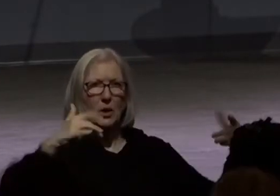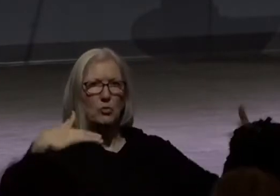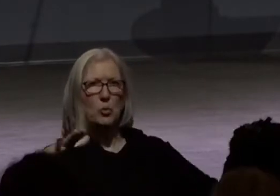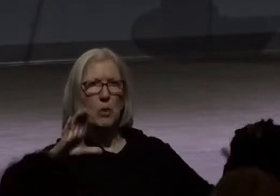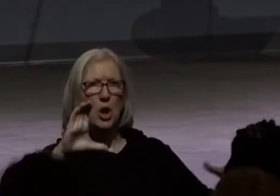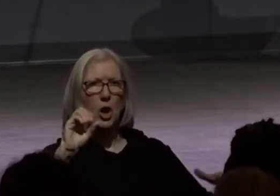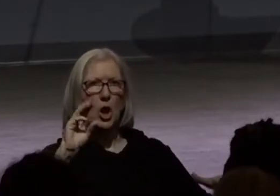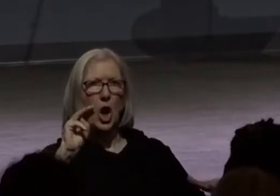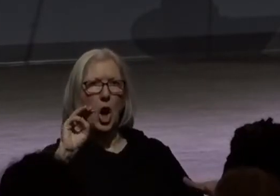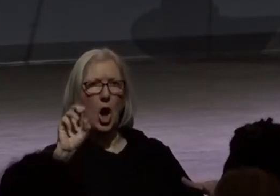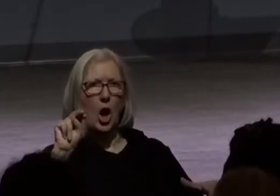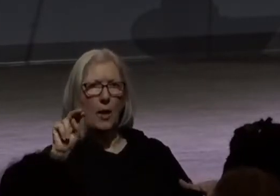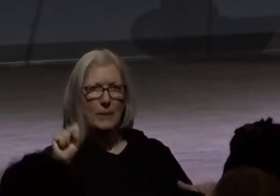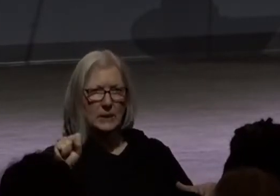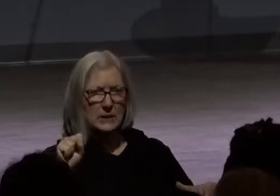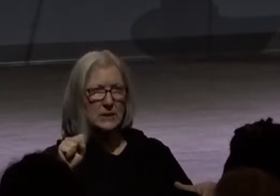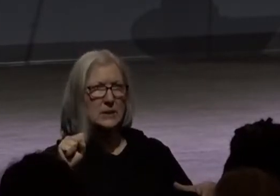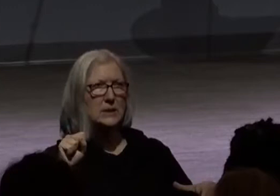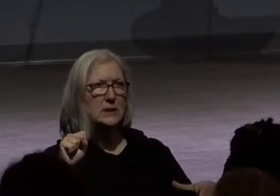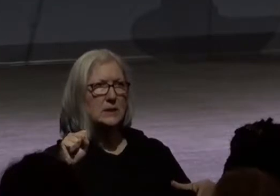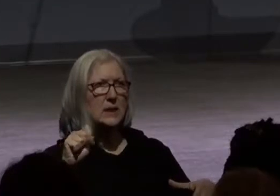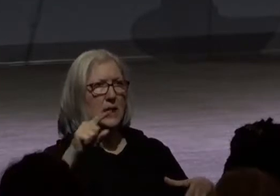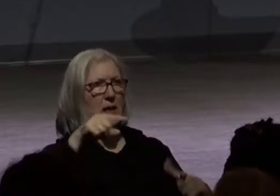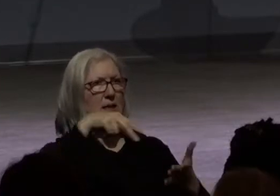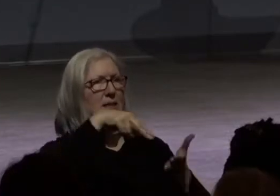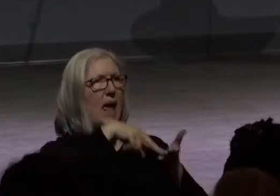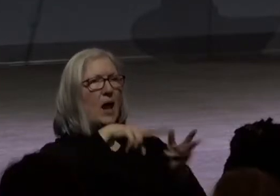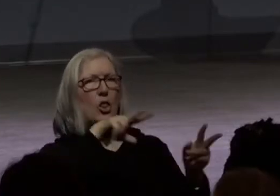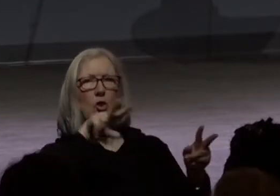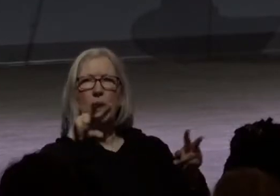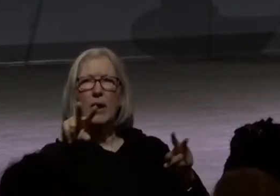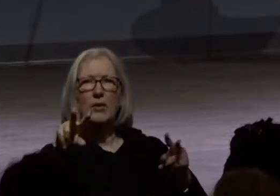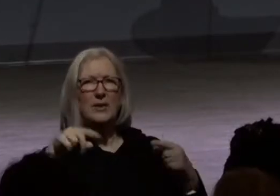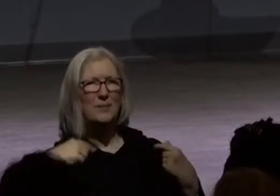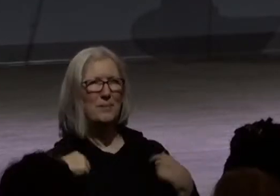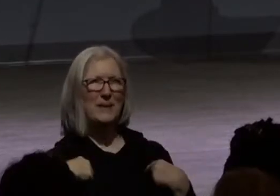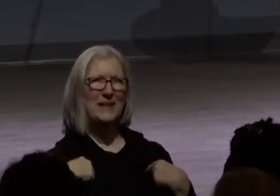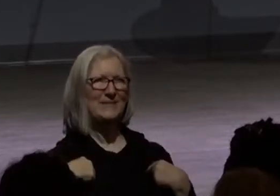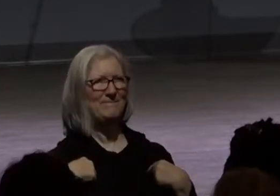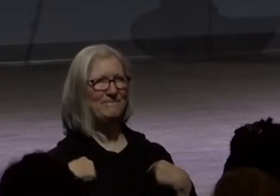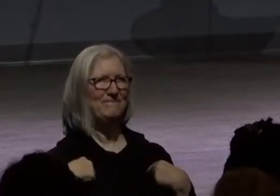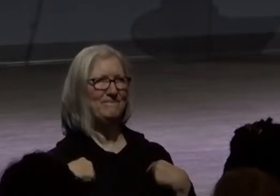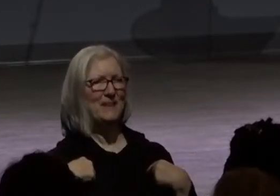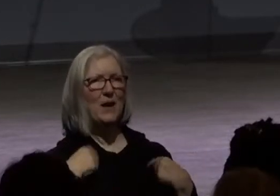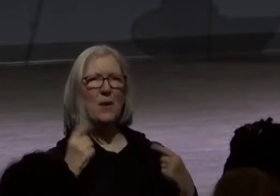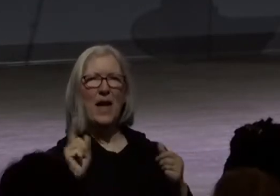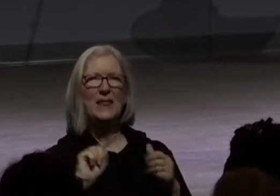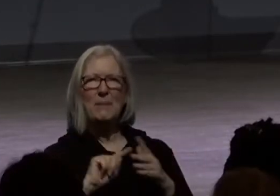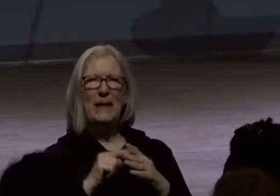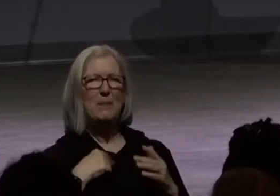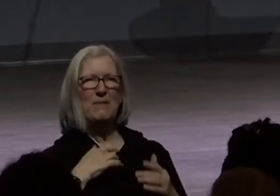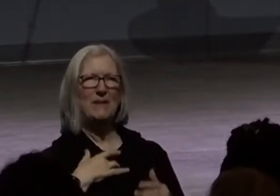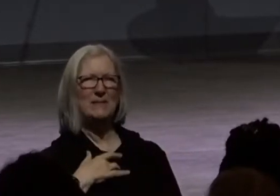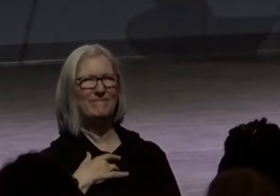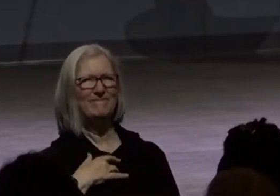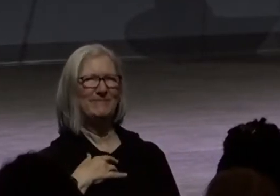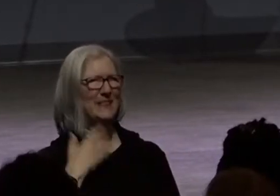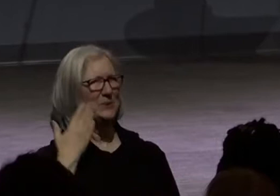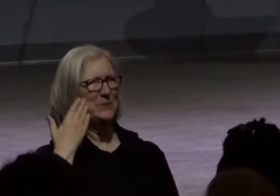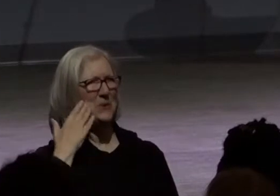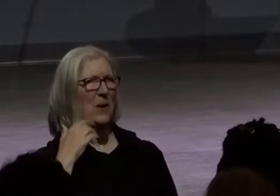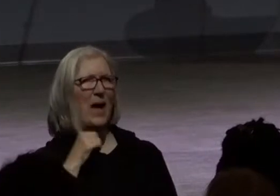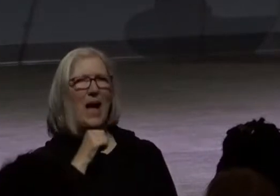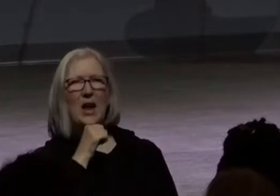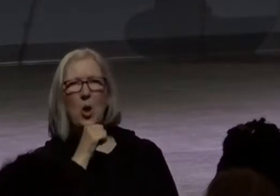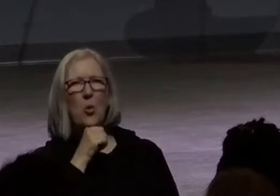project. At first, I wasn't sure if I liked it. I'm not a contemporary art guy. I skipped that wing of the MFA, and that's not to be offended, you know. I